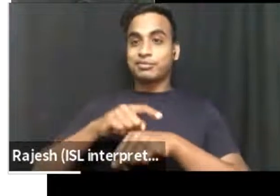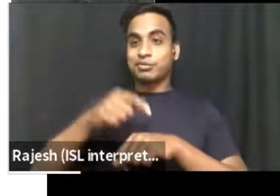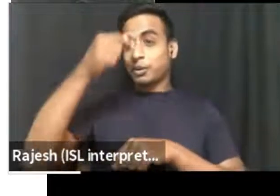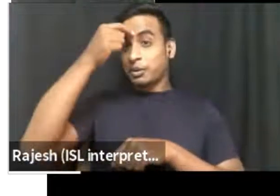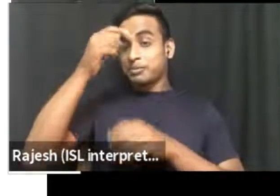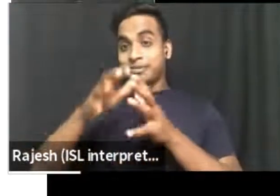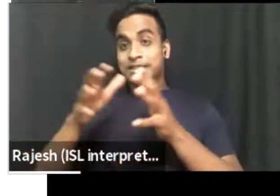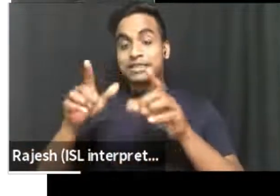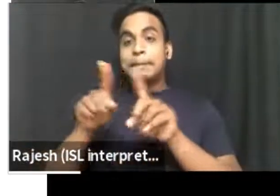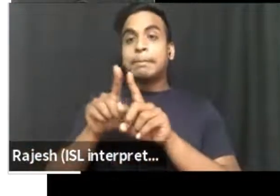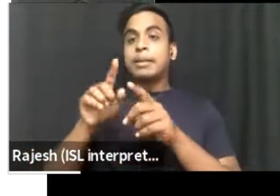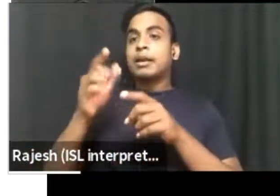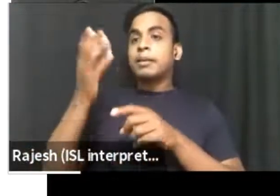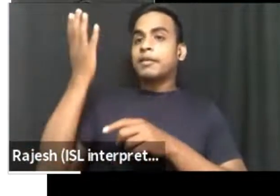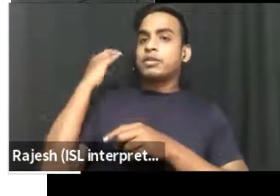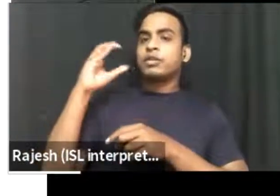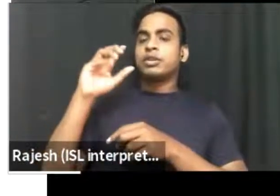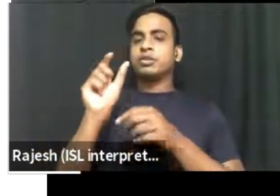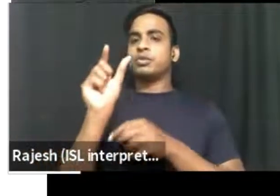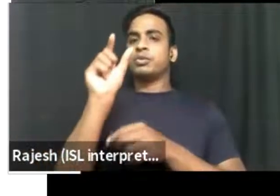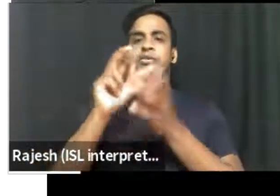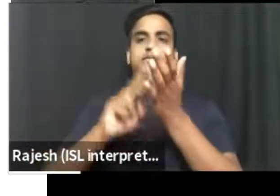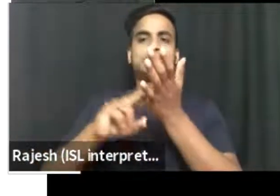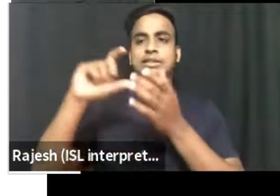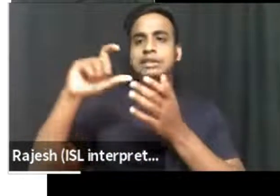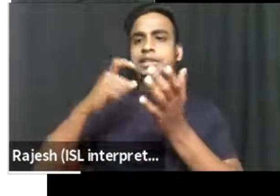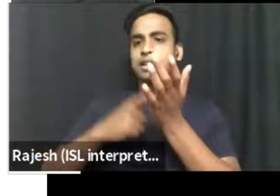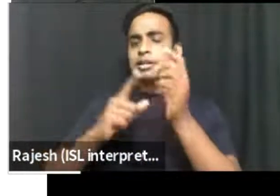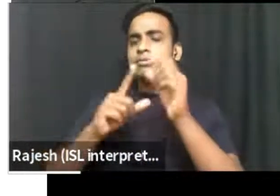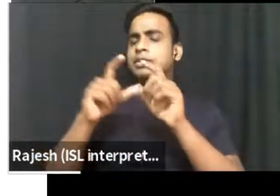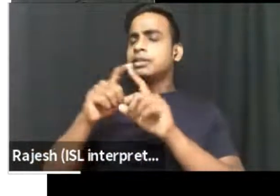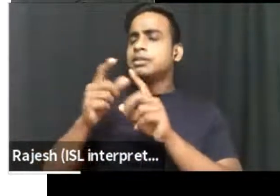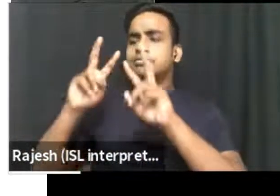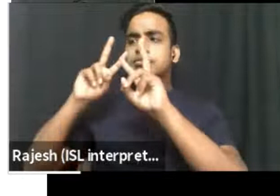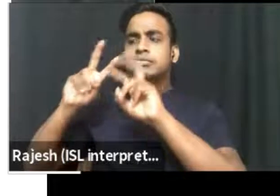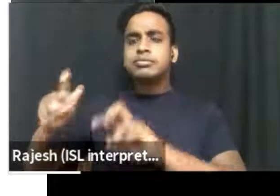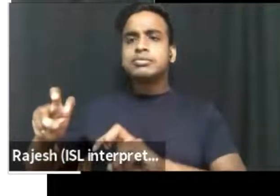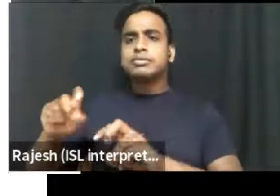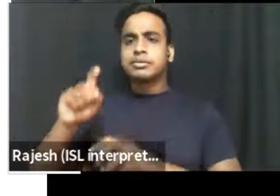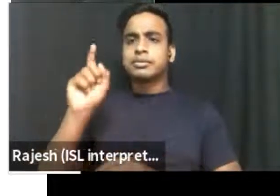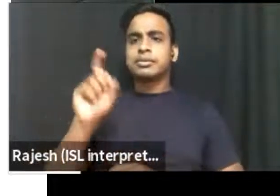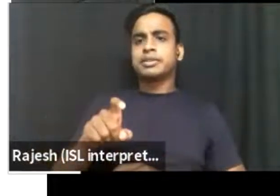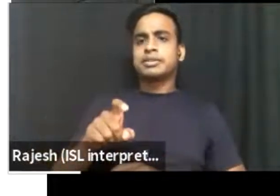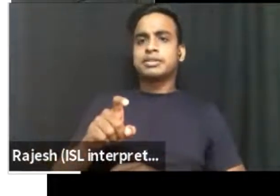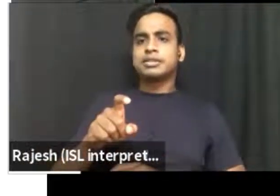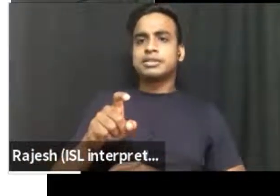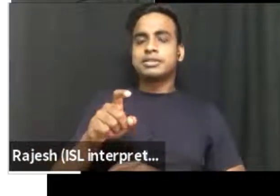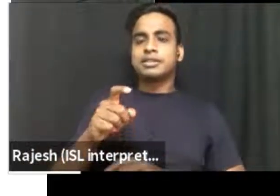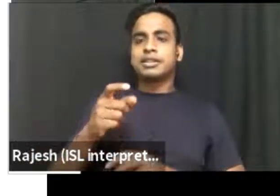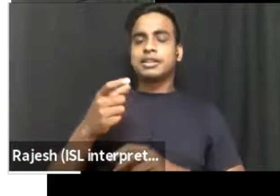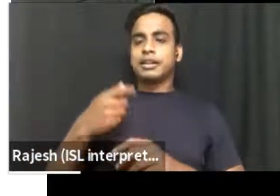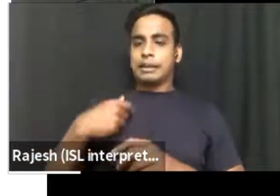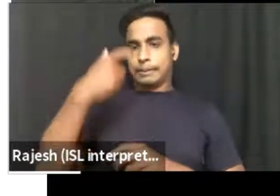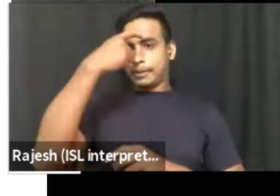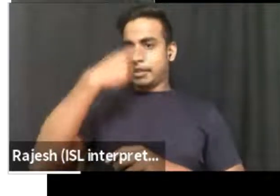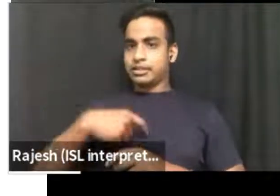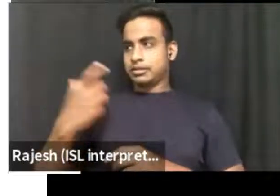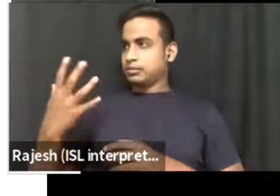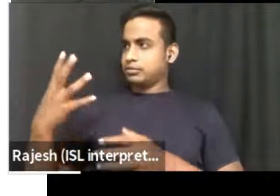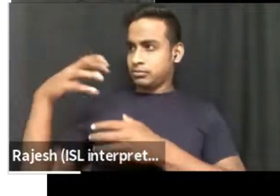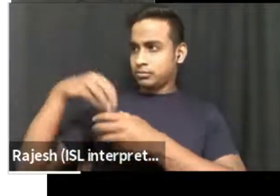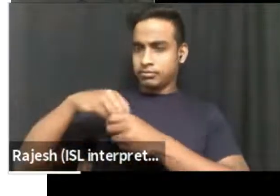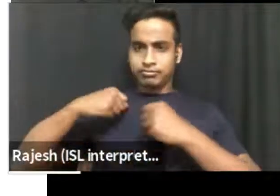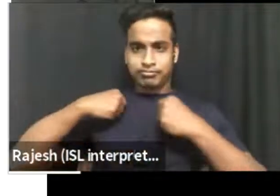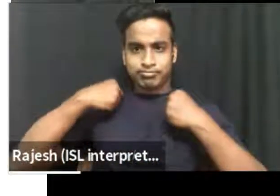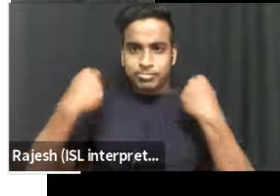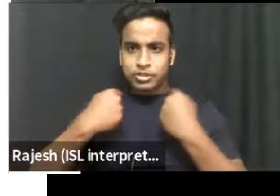to the resolutions. I think I particularly appreciate, because even as an implementer working, we focus